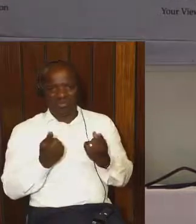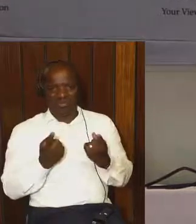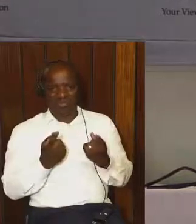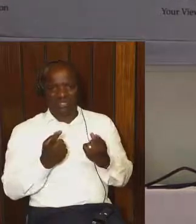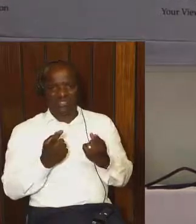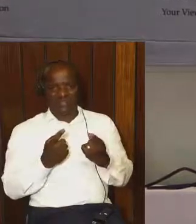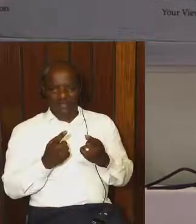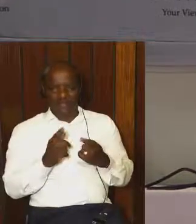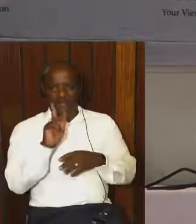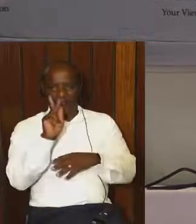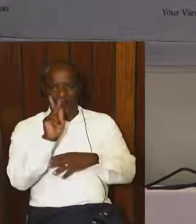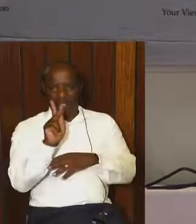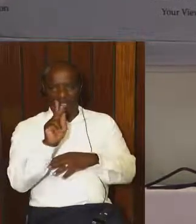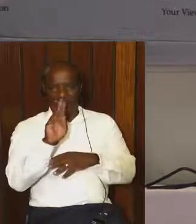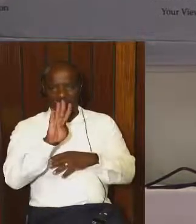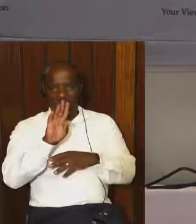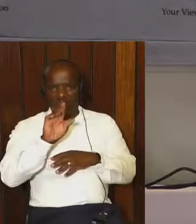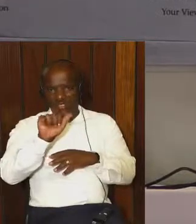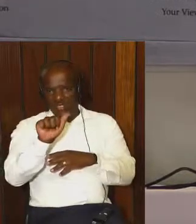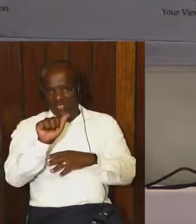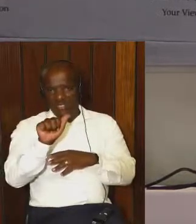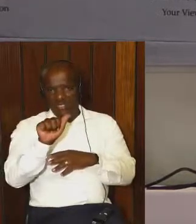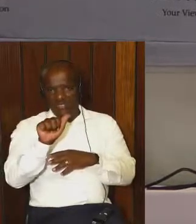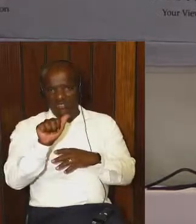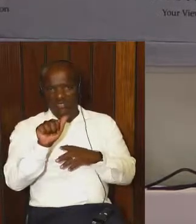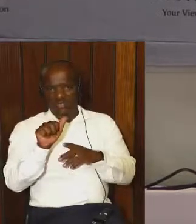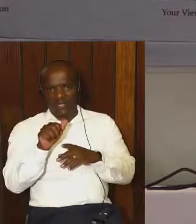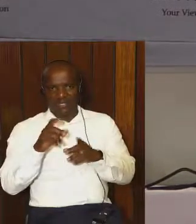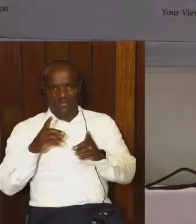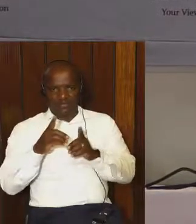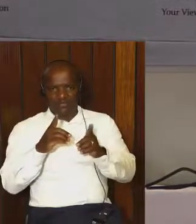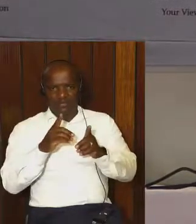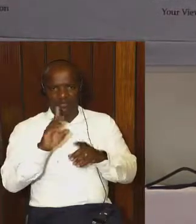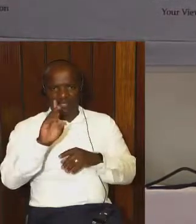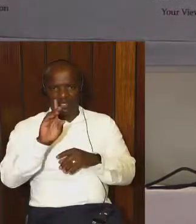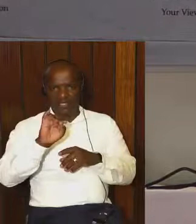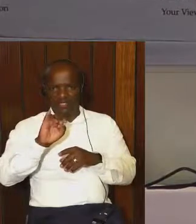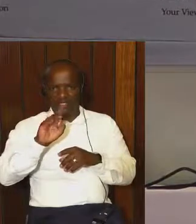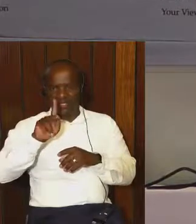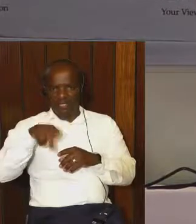in the K46 past Diepsloot.